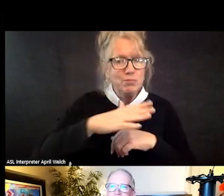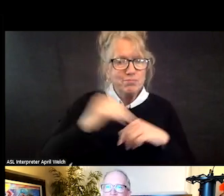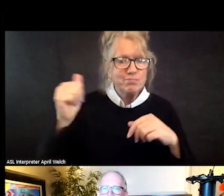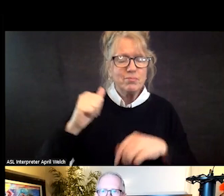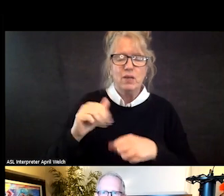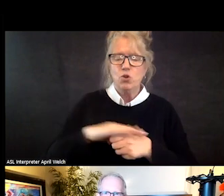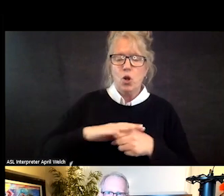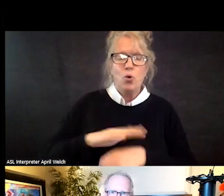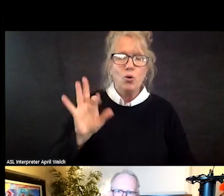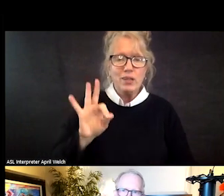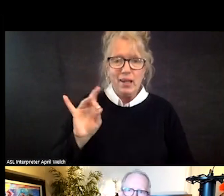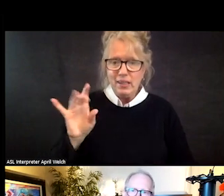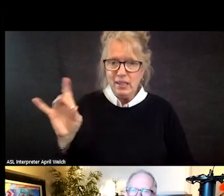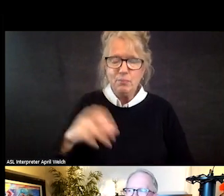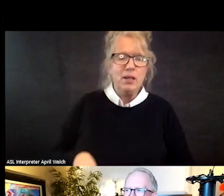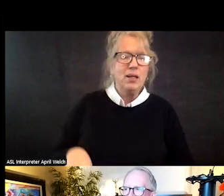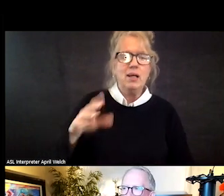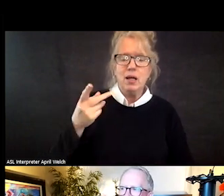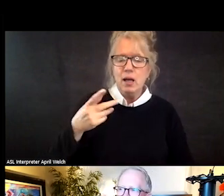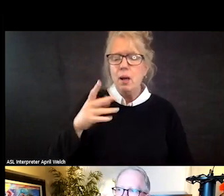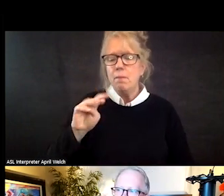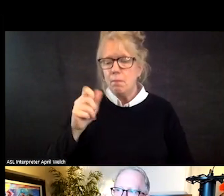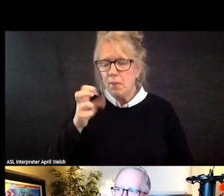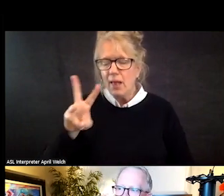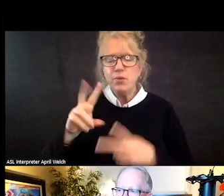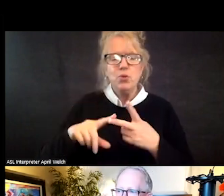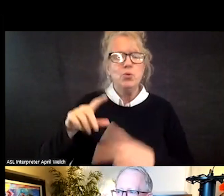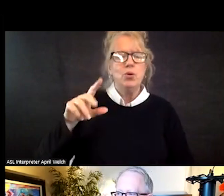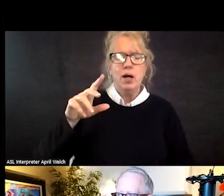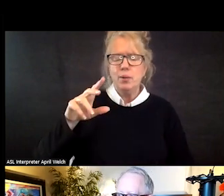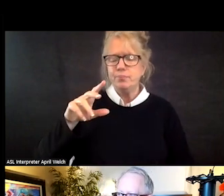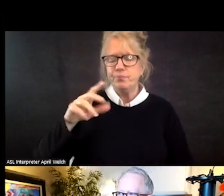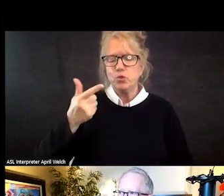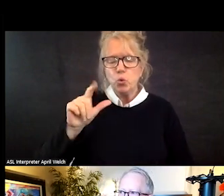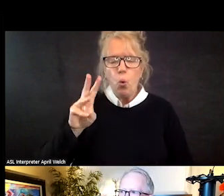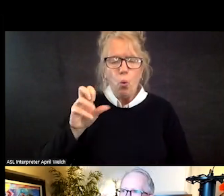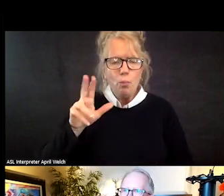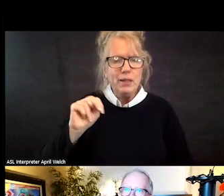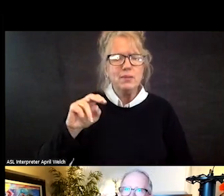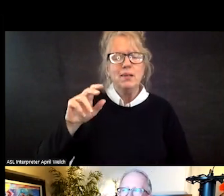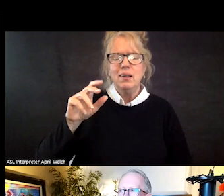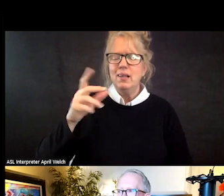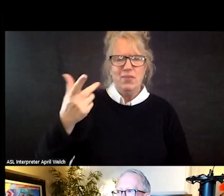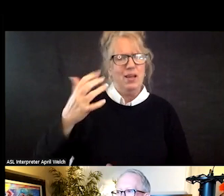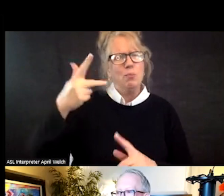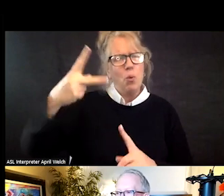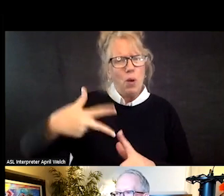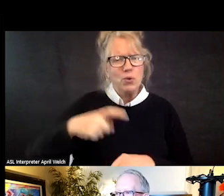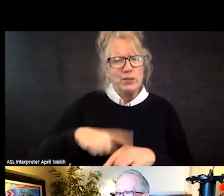local 988. Preston Looper, Matthew Goldman's SAMHSA survey suggests that happens about a third of the time